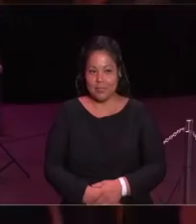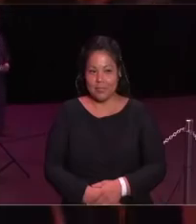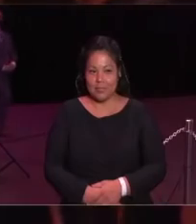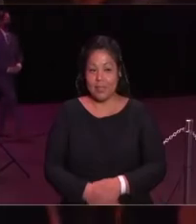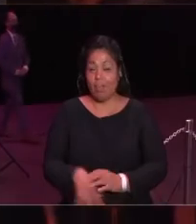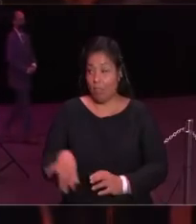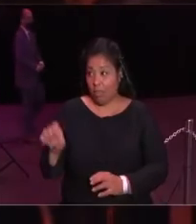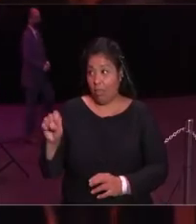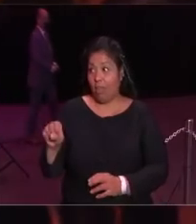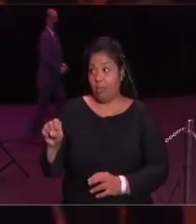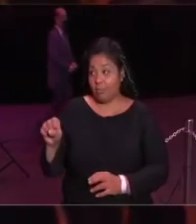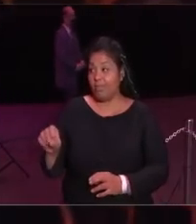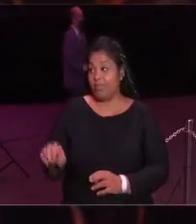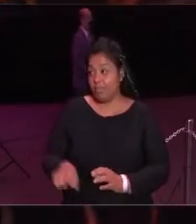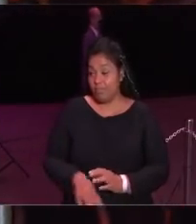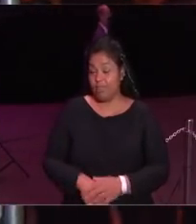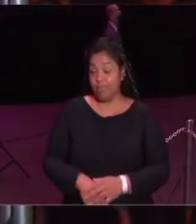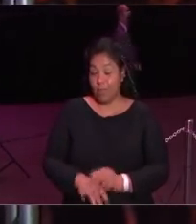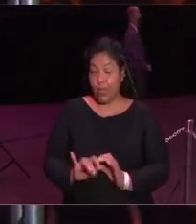Yes, yes.